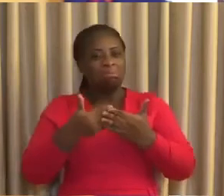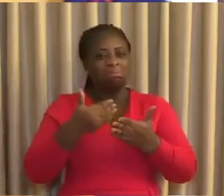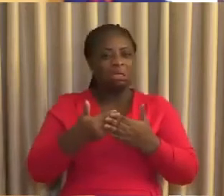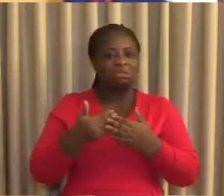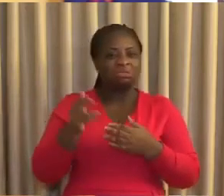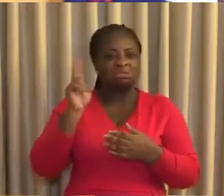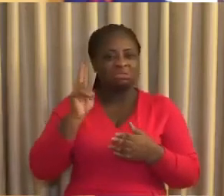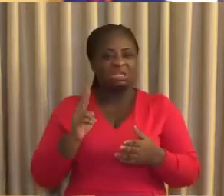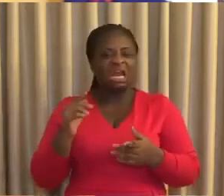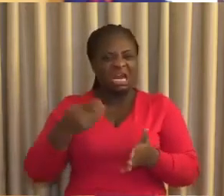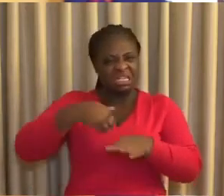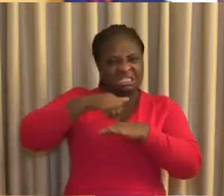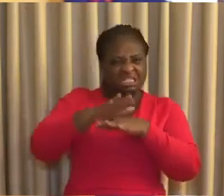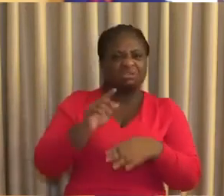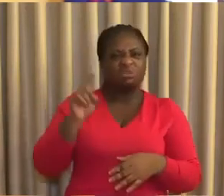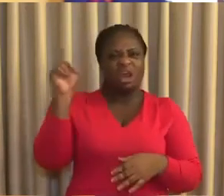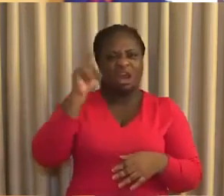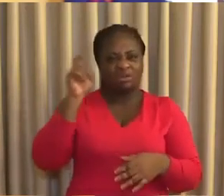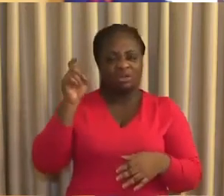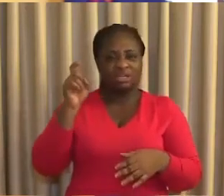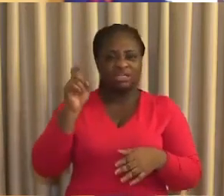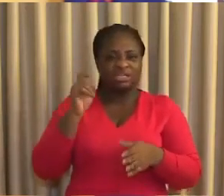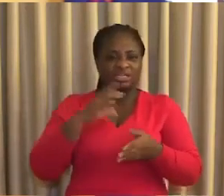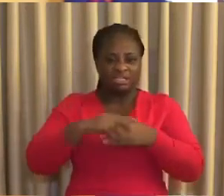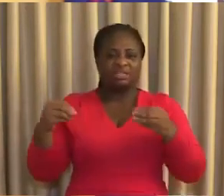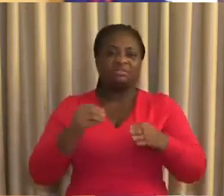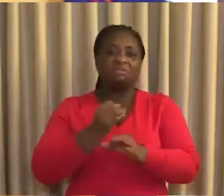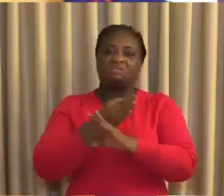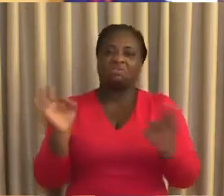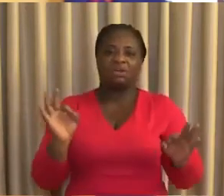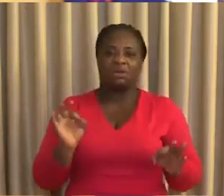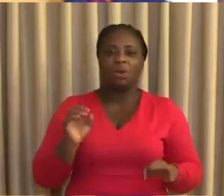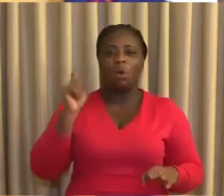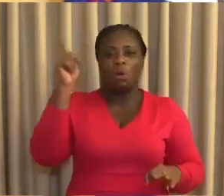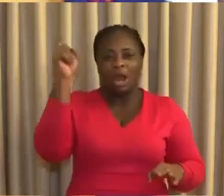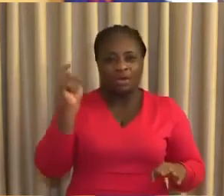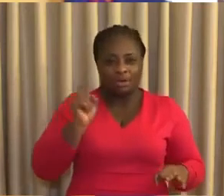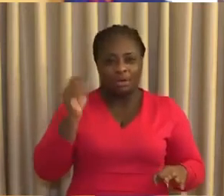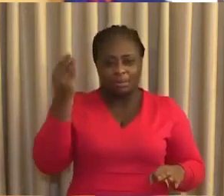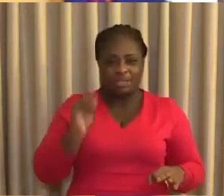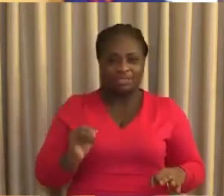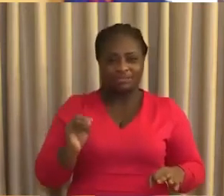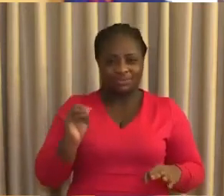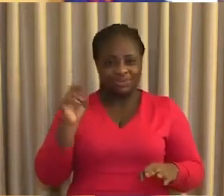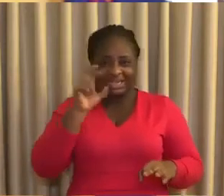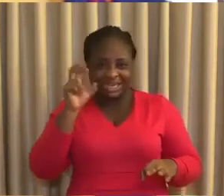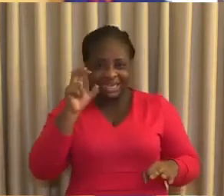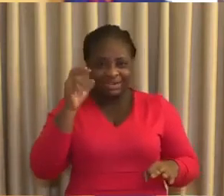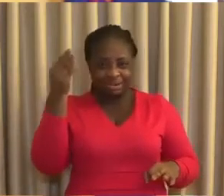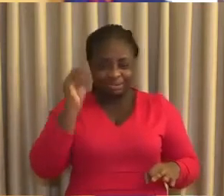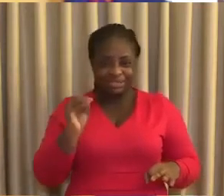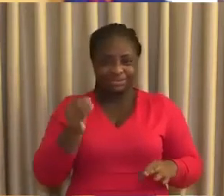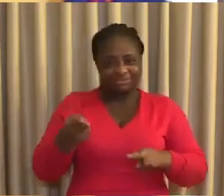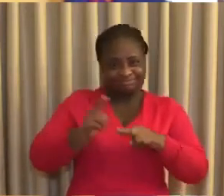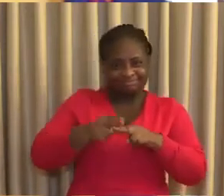CDs for free, and 100% to 300% increase in the daily transaction limits